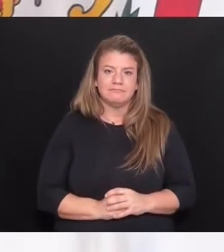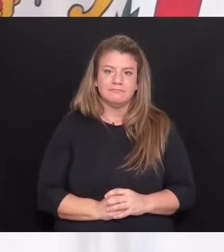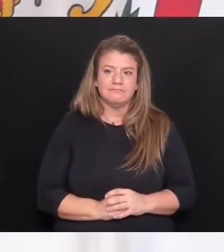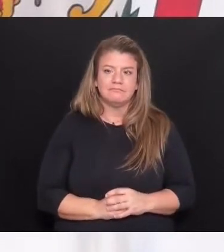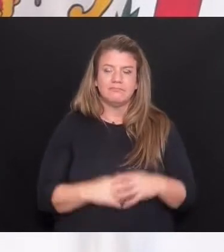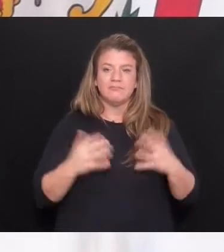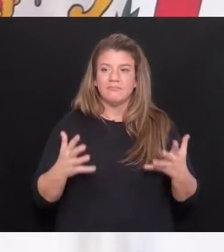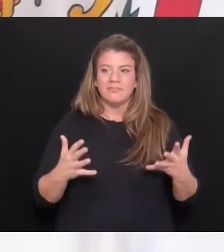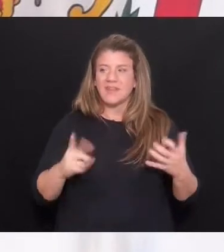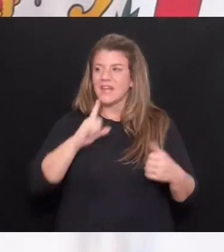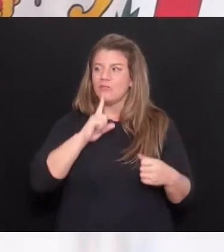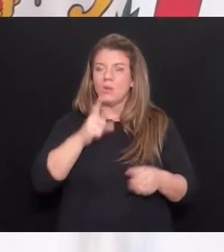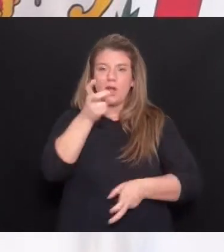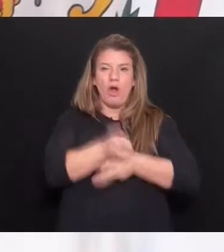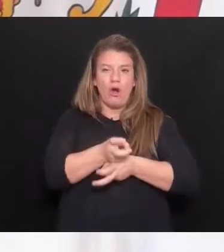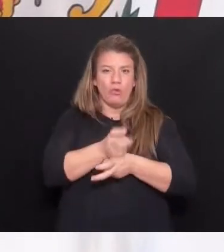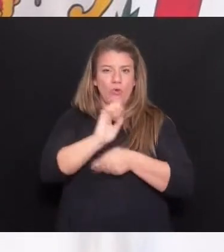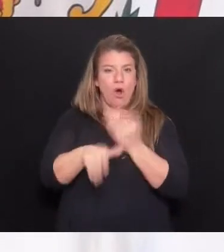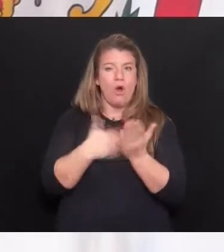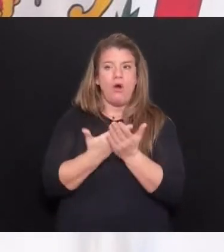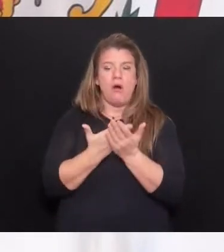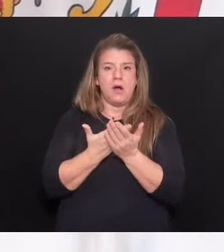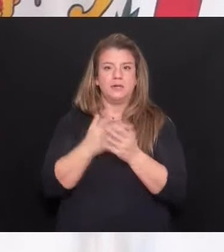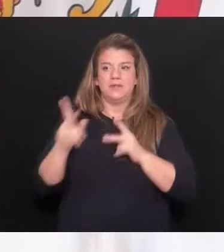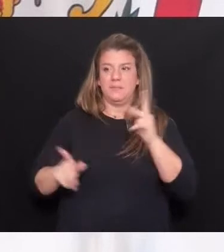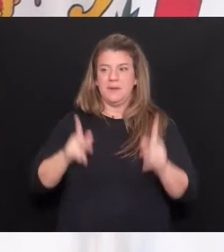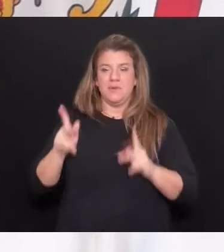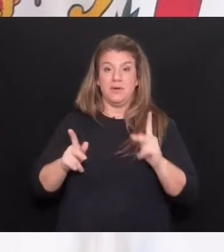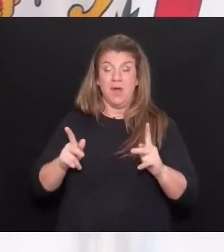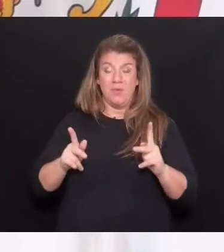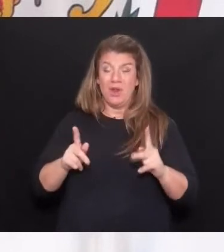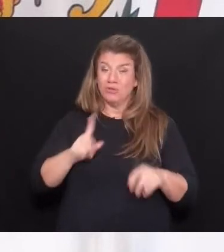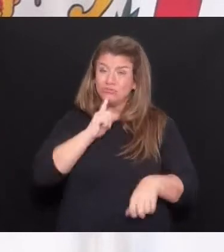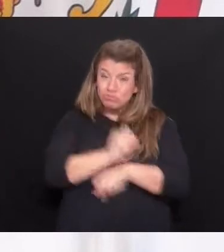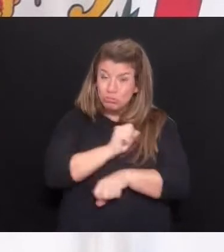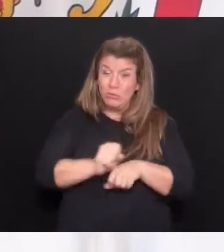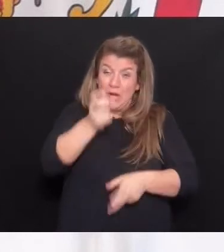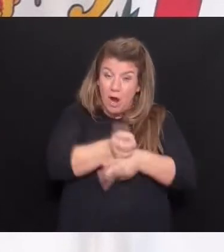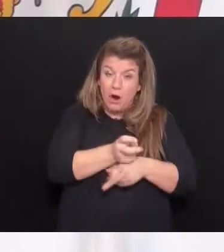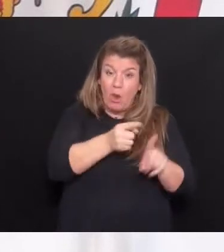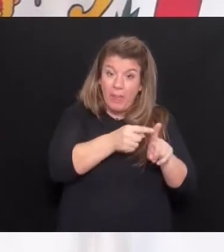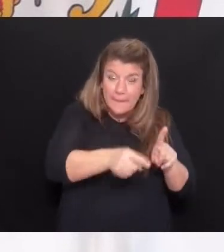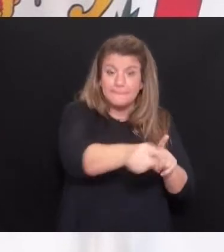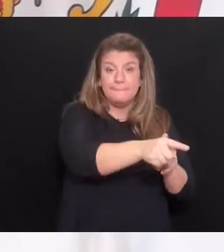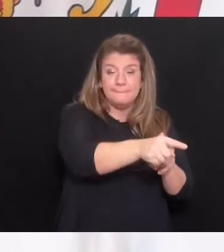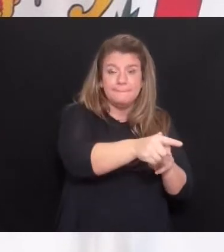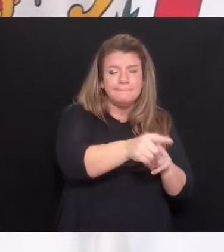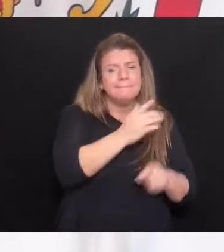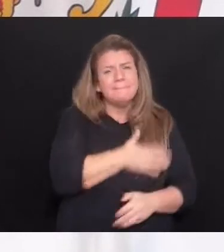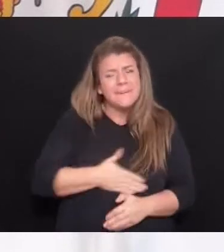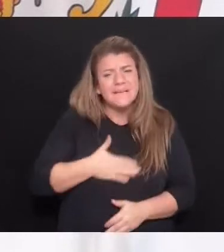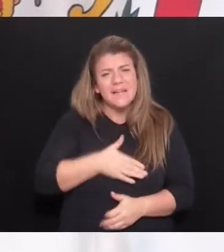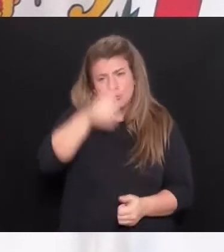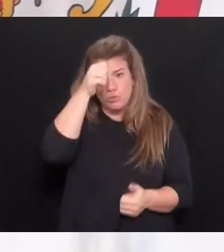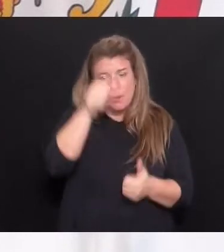it's tough on all of us, but it's super tough on them. Please remember them.